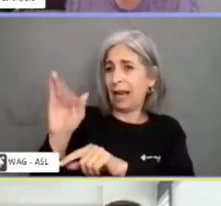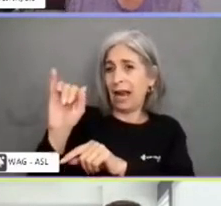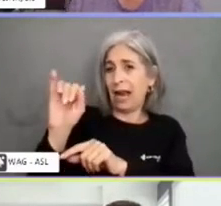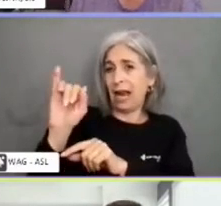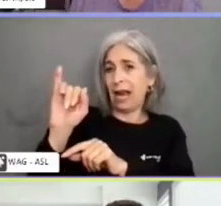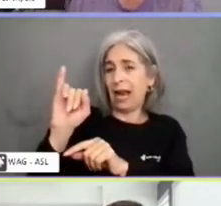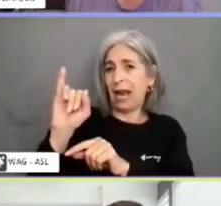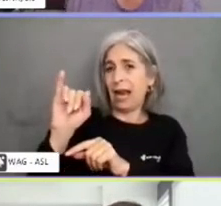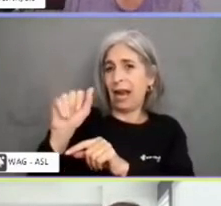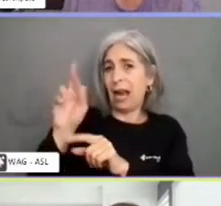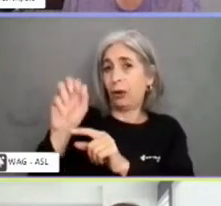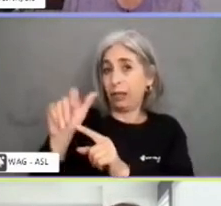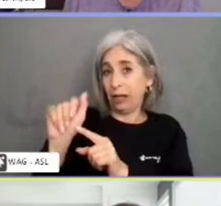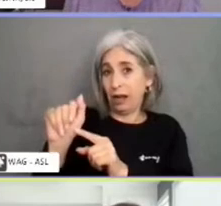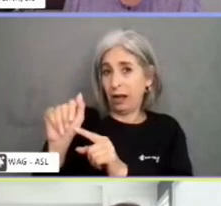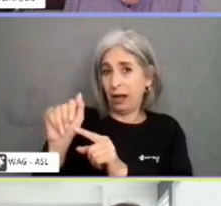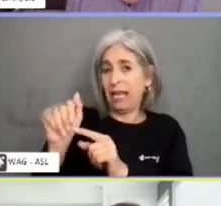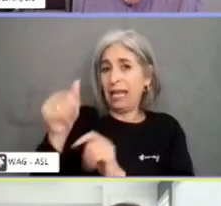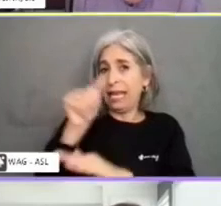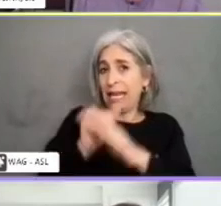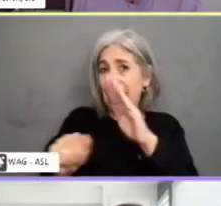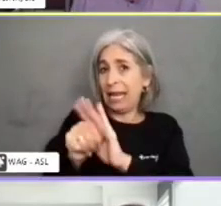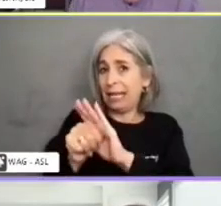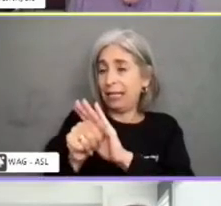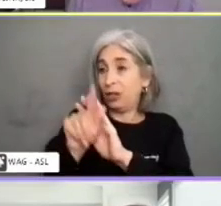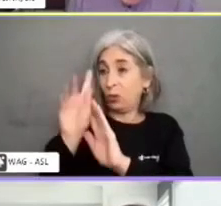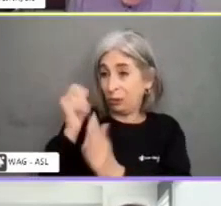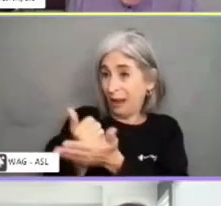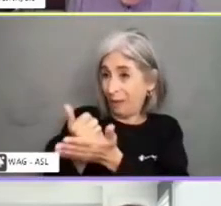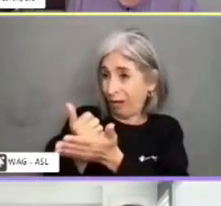attribute might be helpful? Ooh.